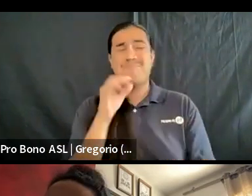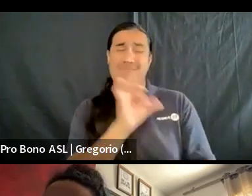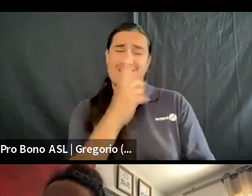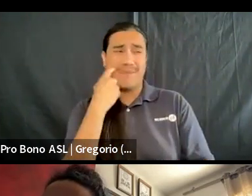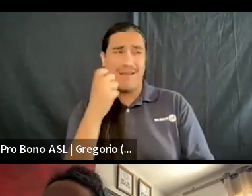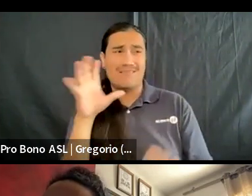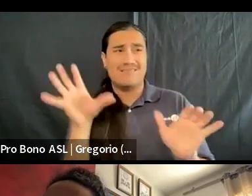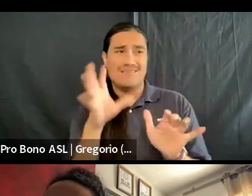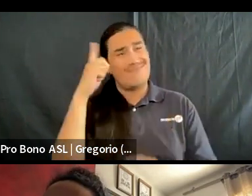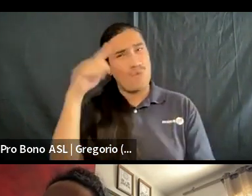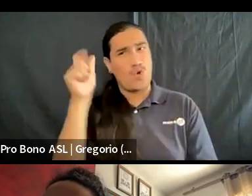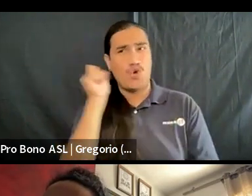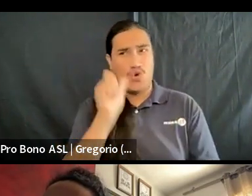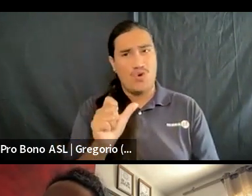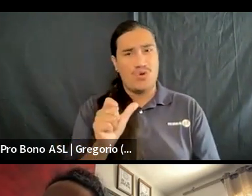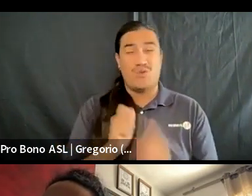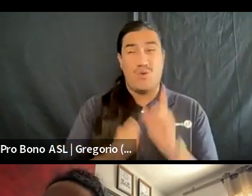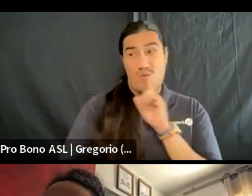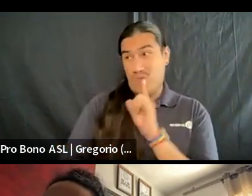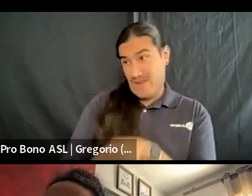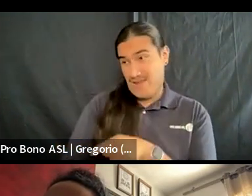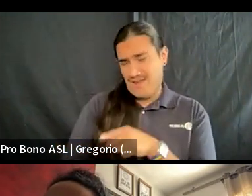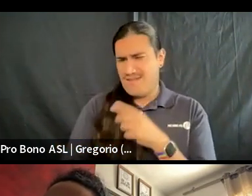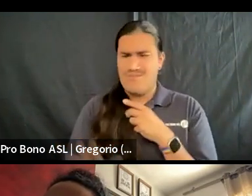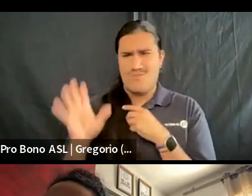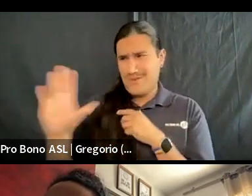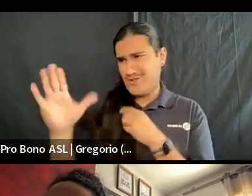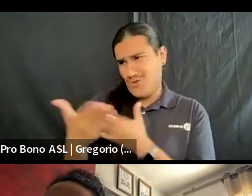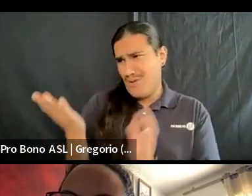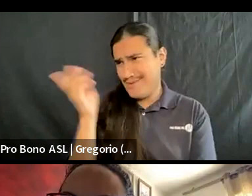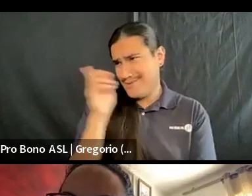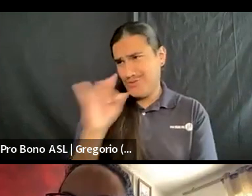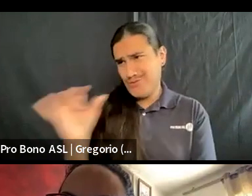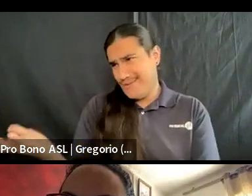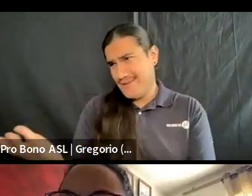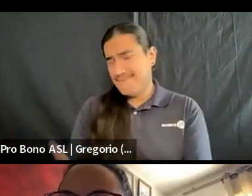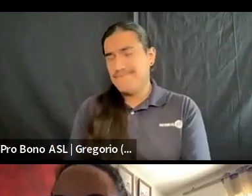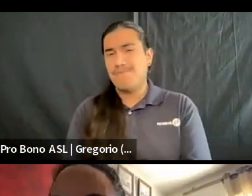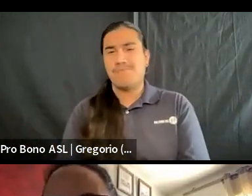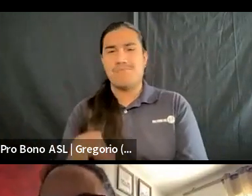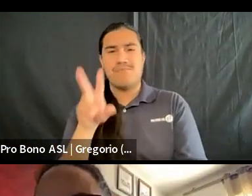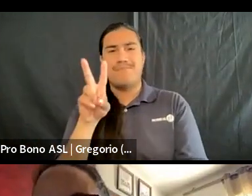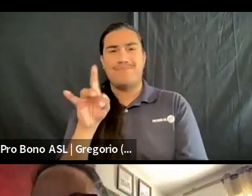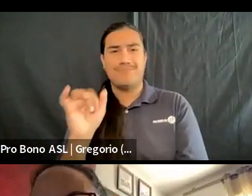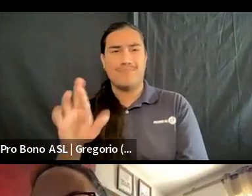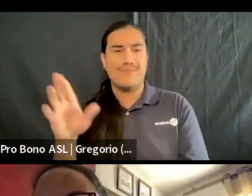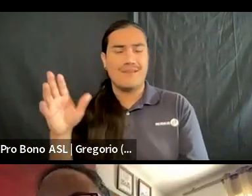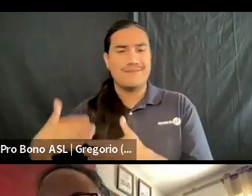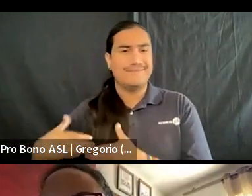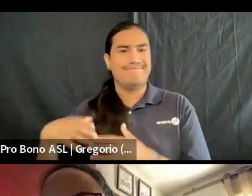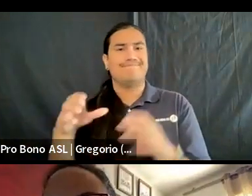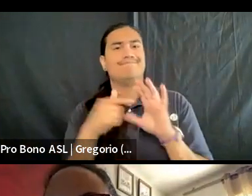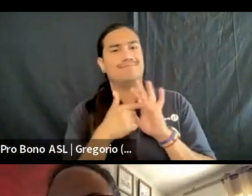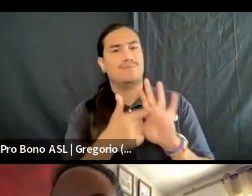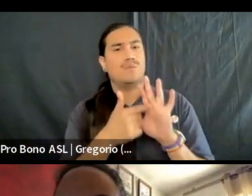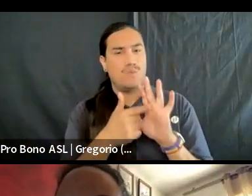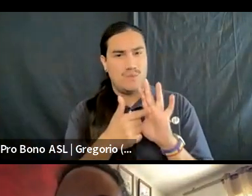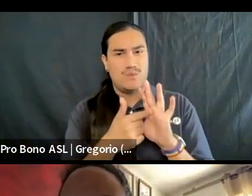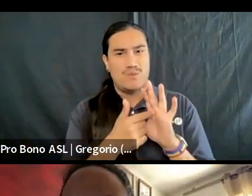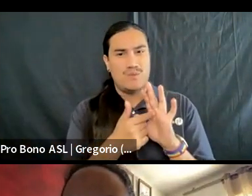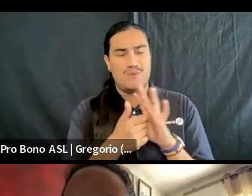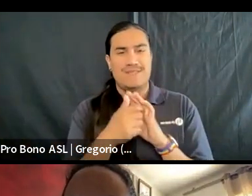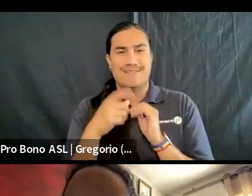decorating is for girls. Oh, really? What does your box look like? Victor reaches under his arm and holds out a cereal